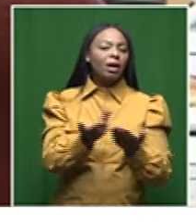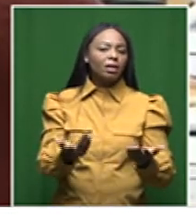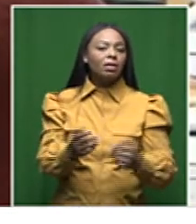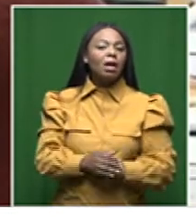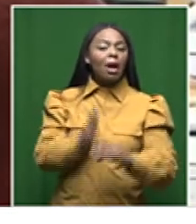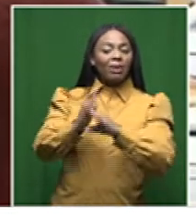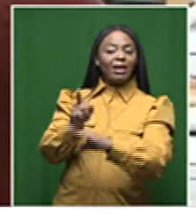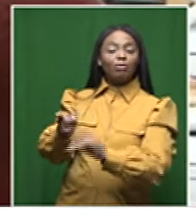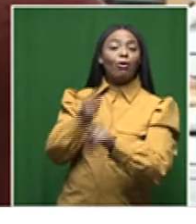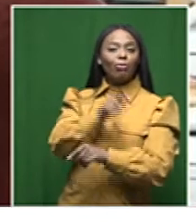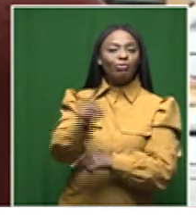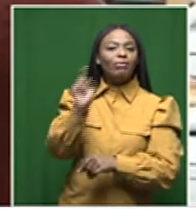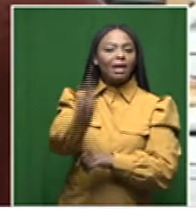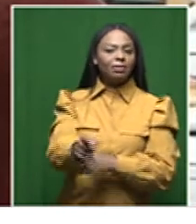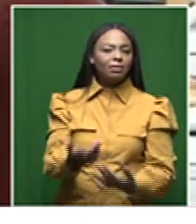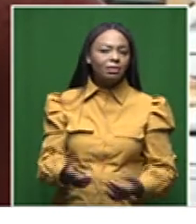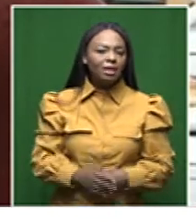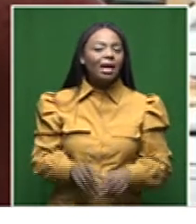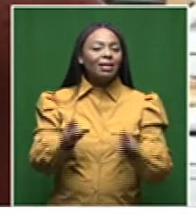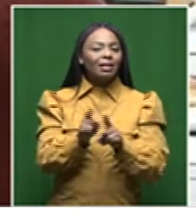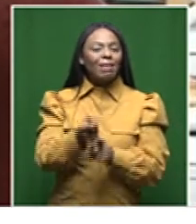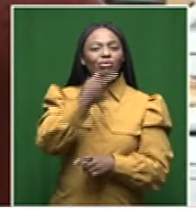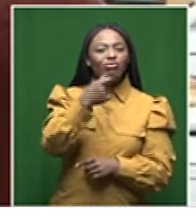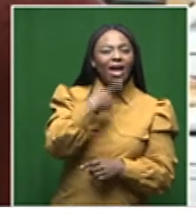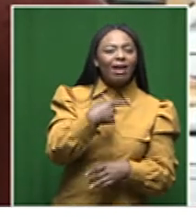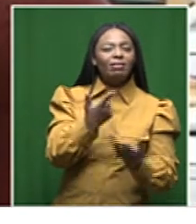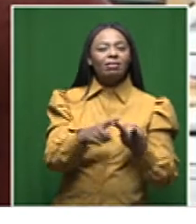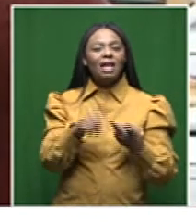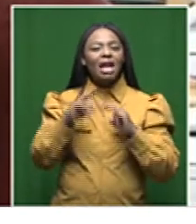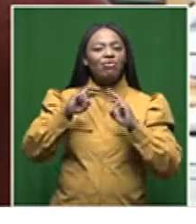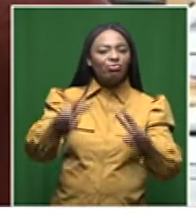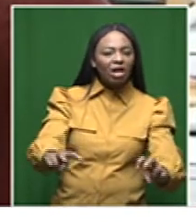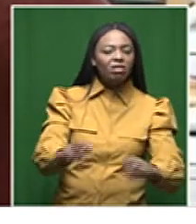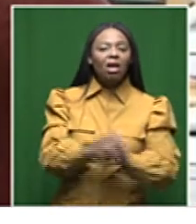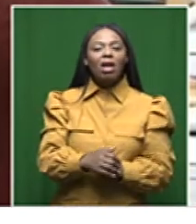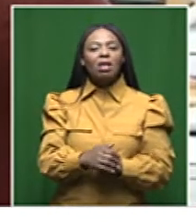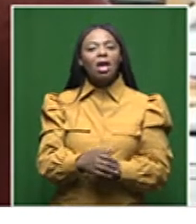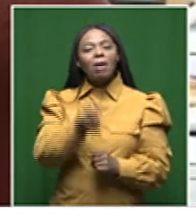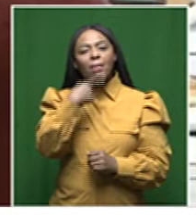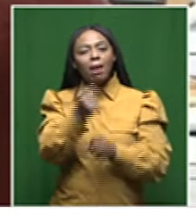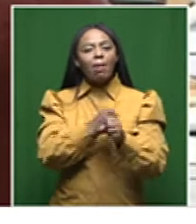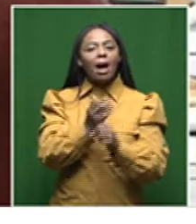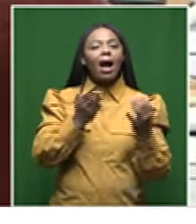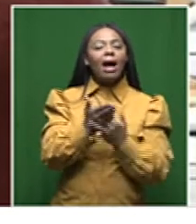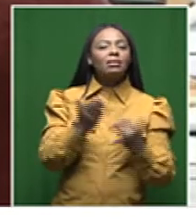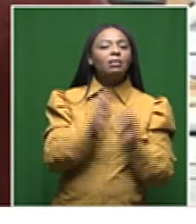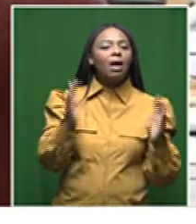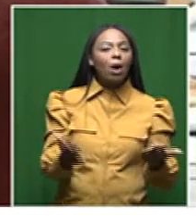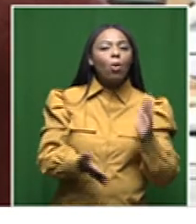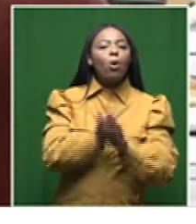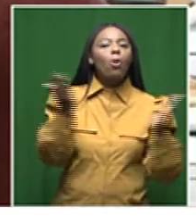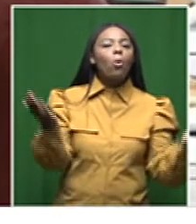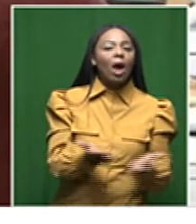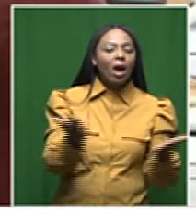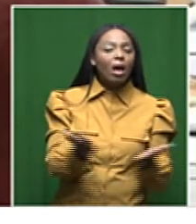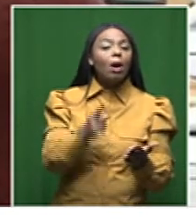makes recommendation about the treatment, the investigations, the treatment, how to access it, where to go,